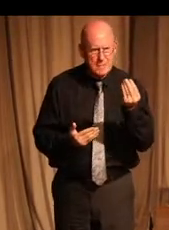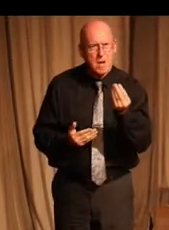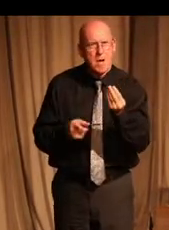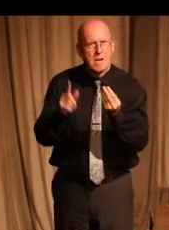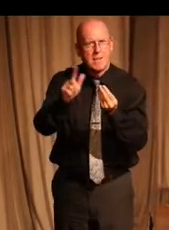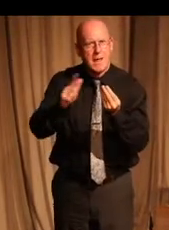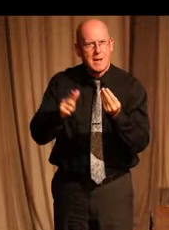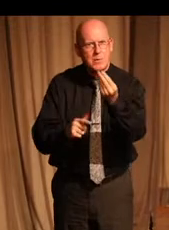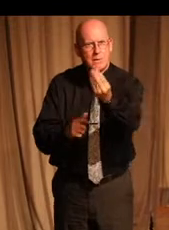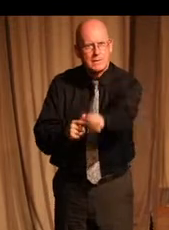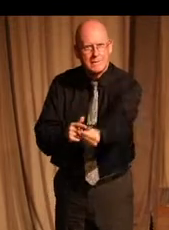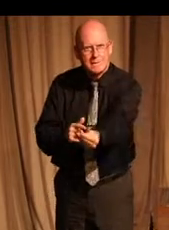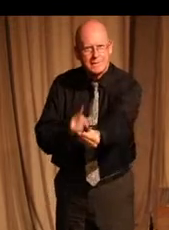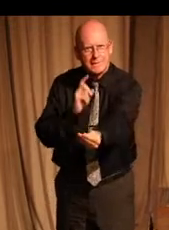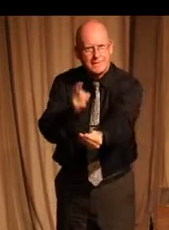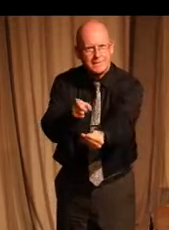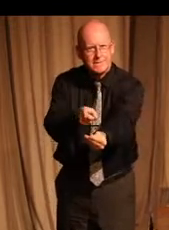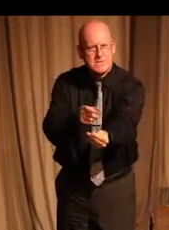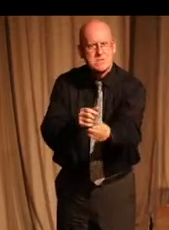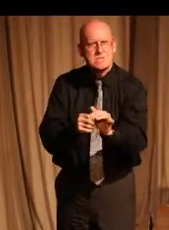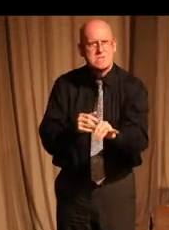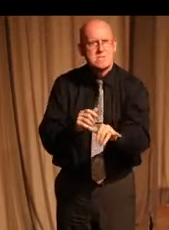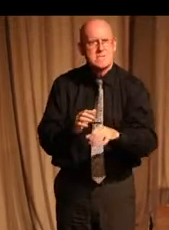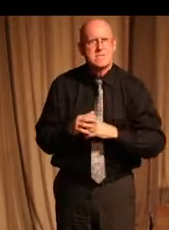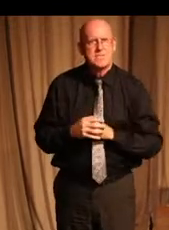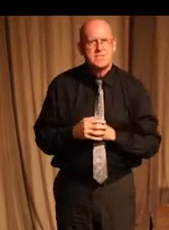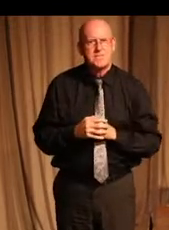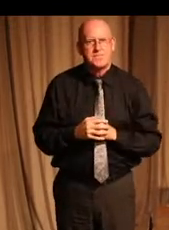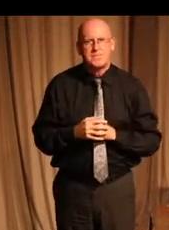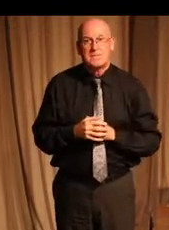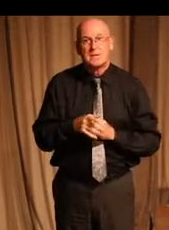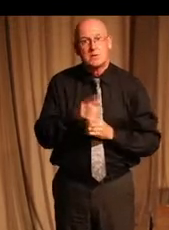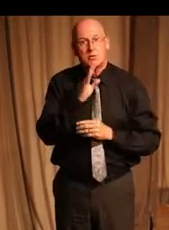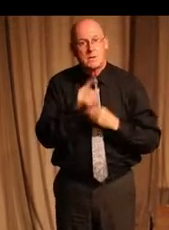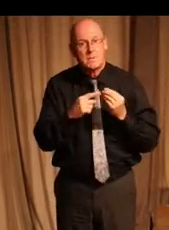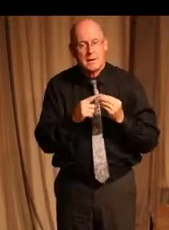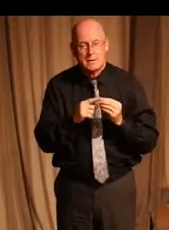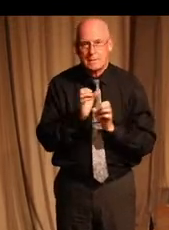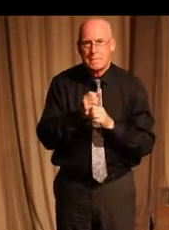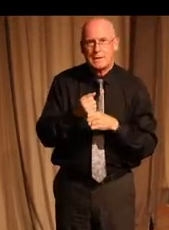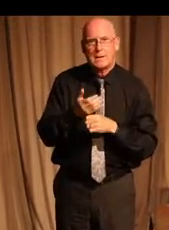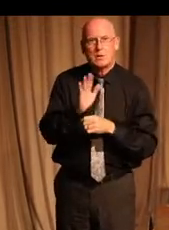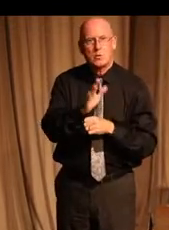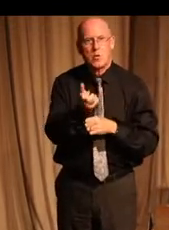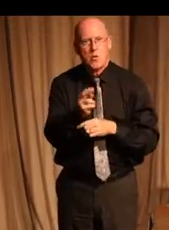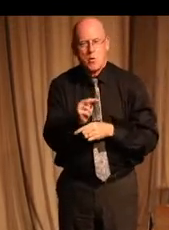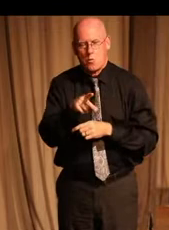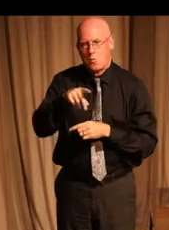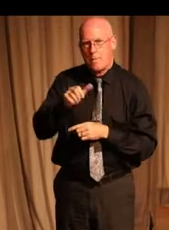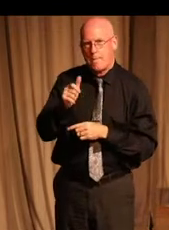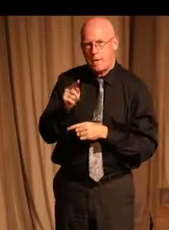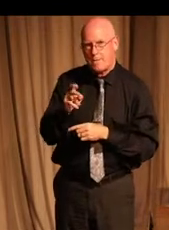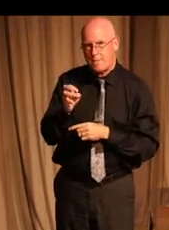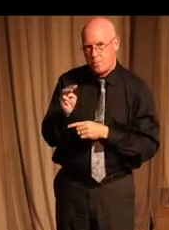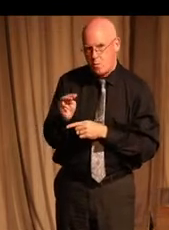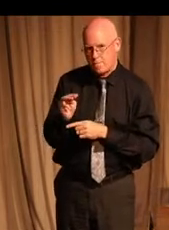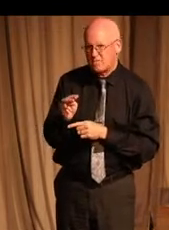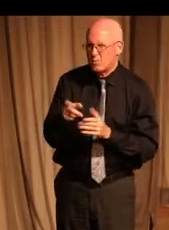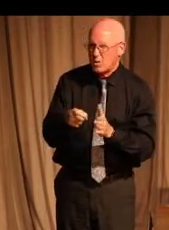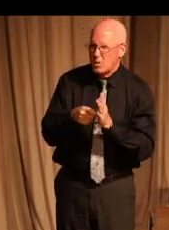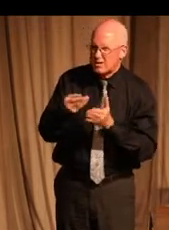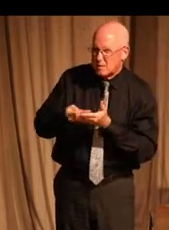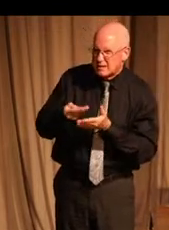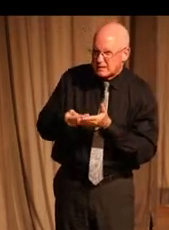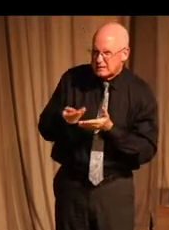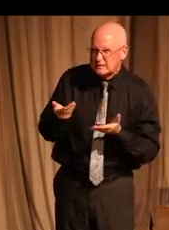library. But also, I mean, there is a case we made about creating your own platforms, but we also know that comes with funding. And then you got